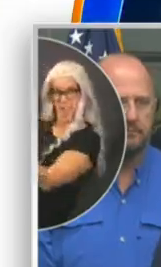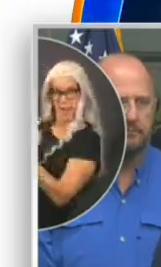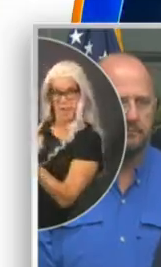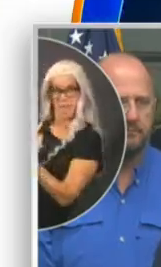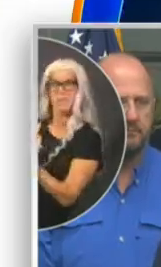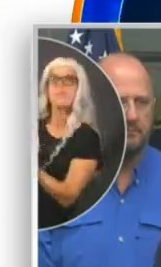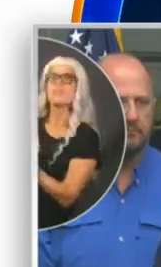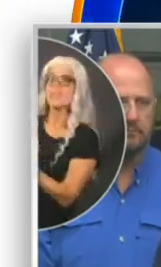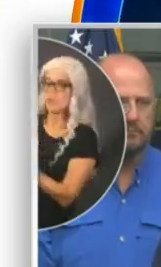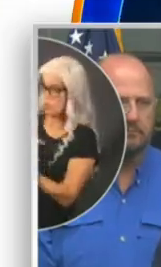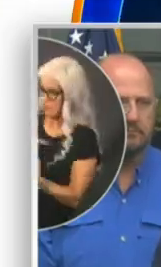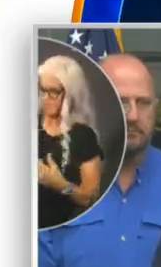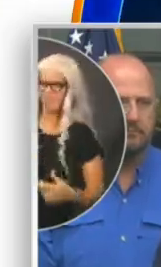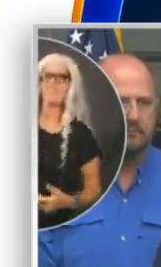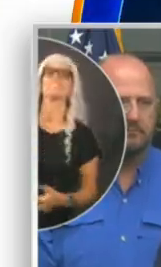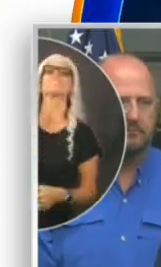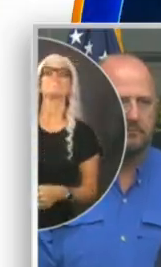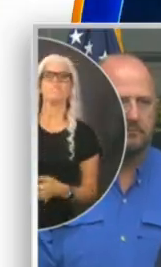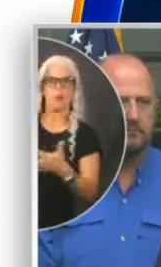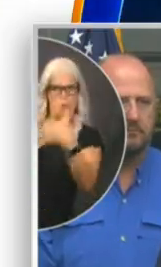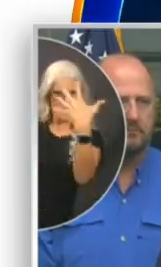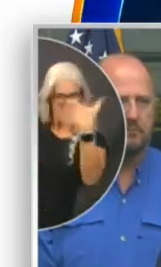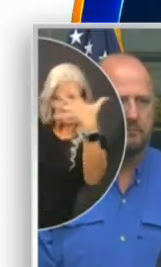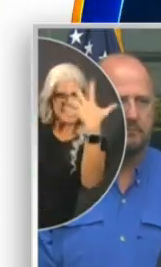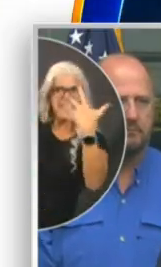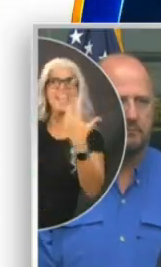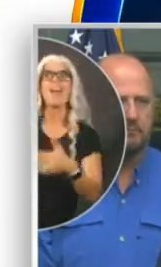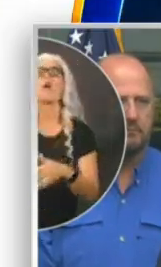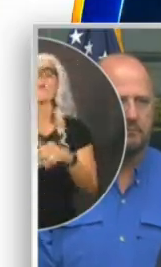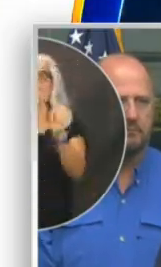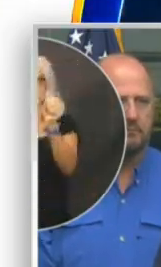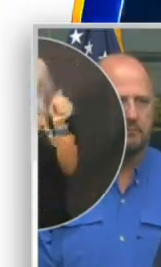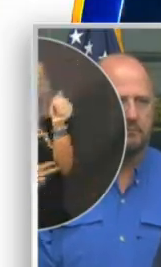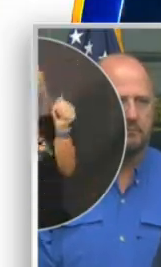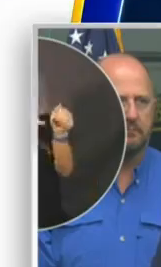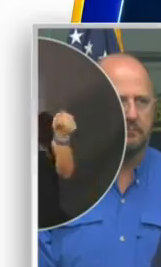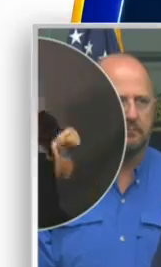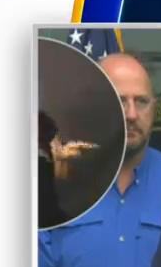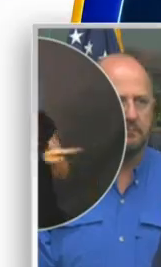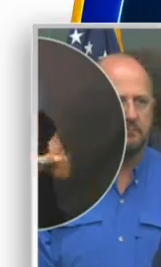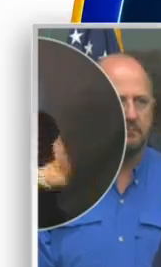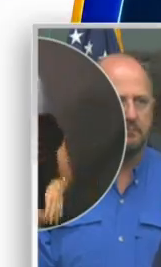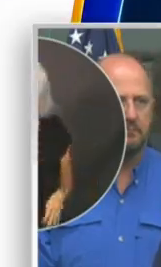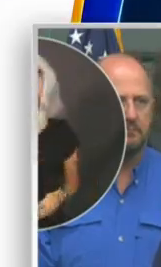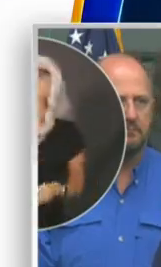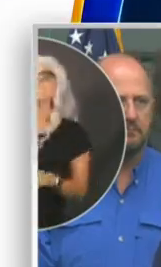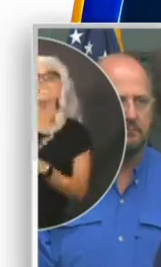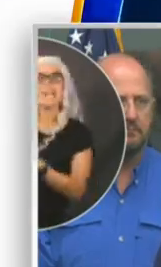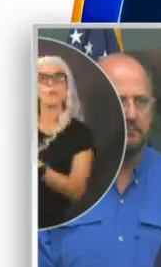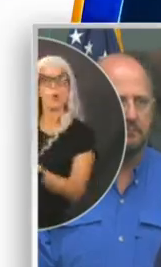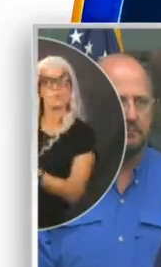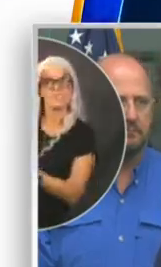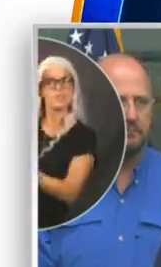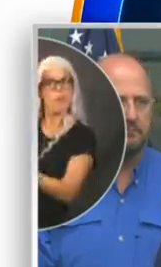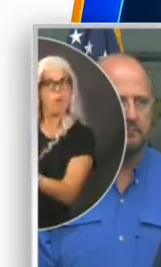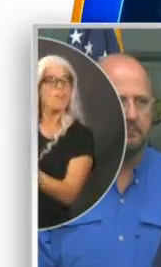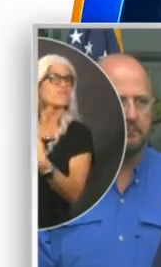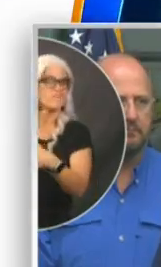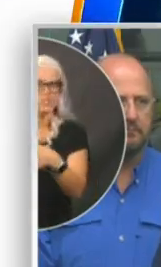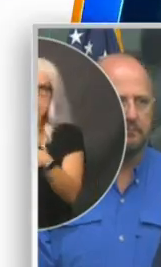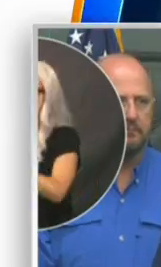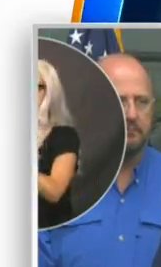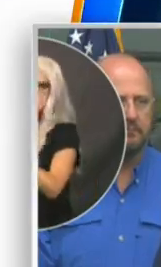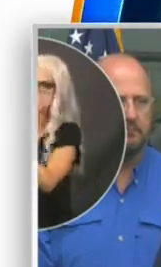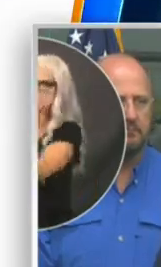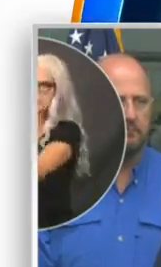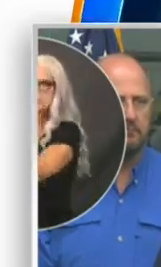local bridges closed. So the bridge on State Road 64, Manatee Avenue East, has now been closed. The bridge at SR 684